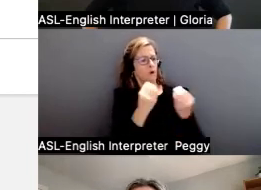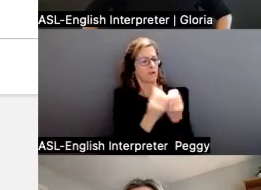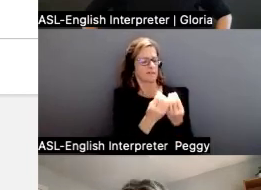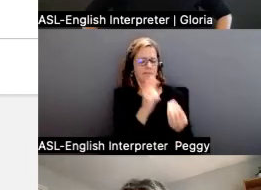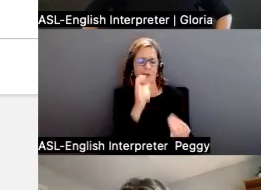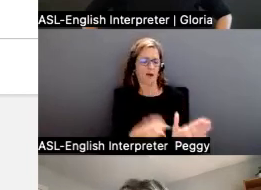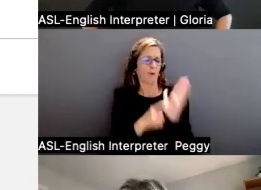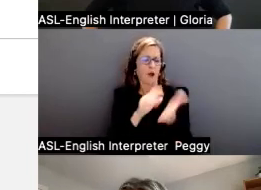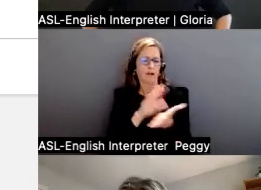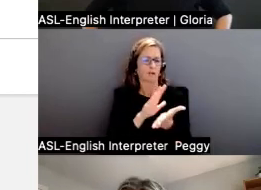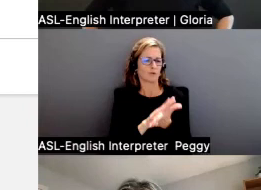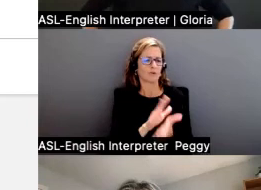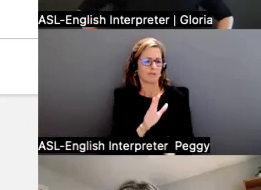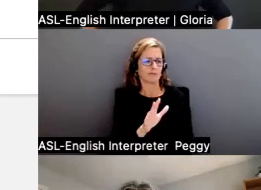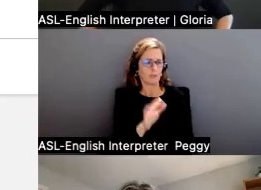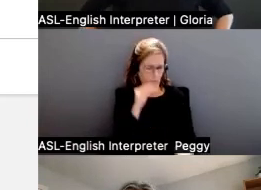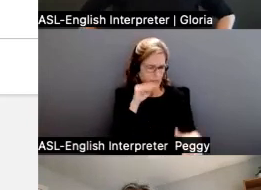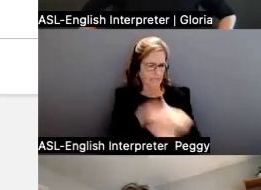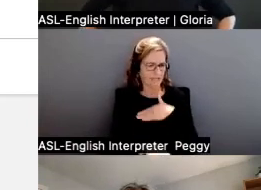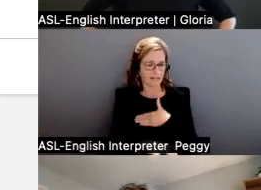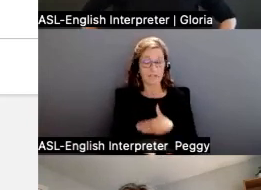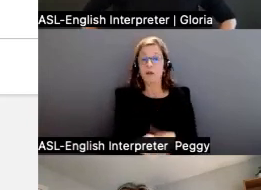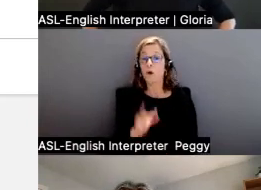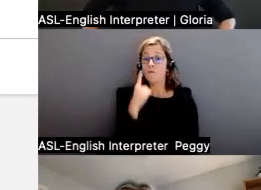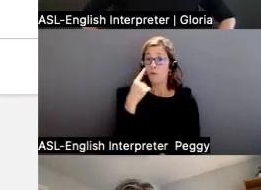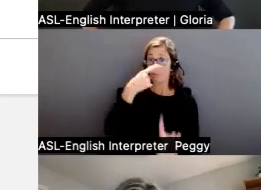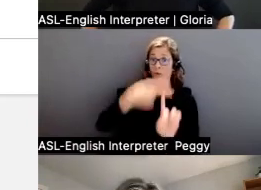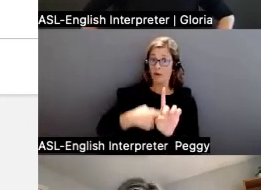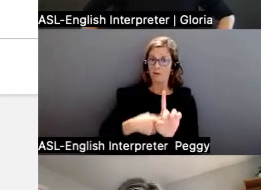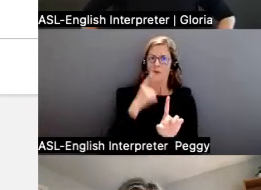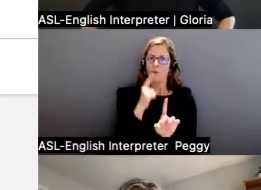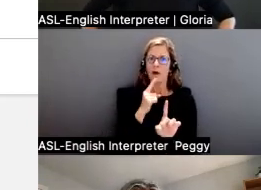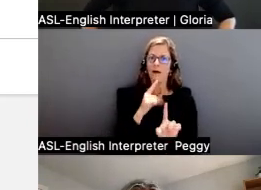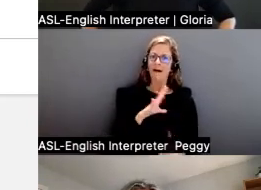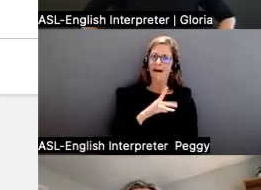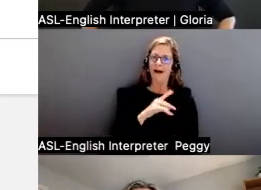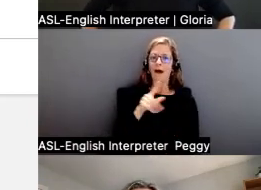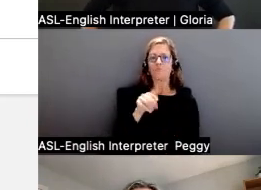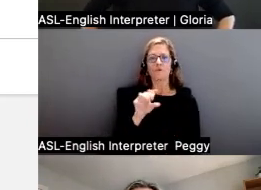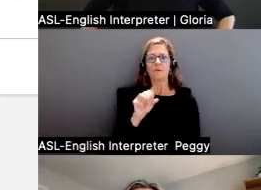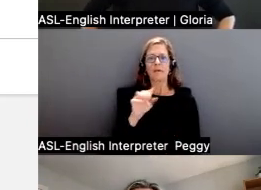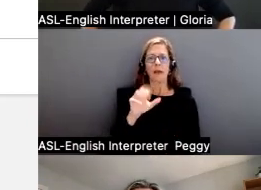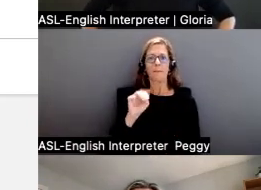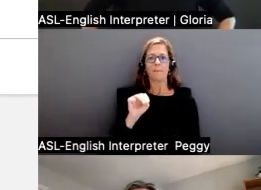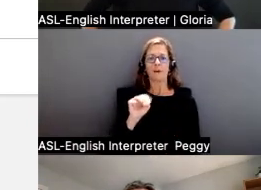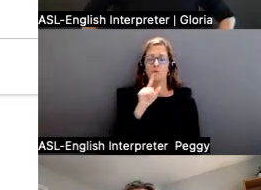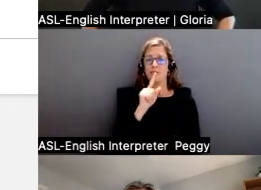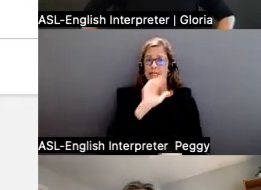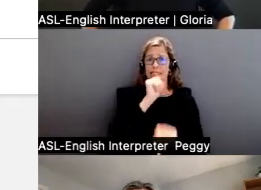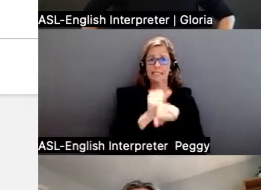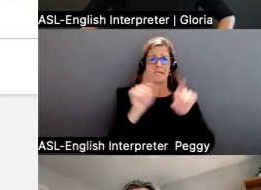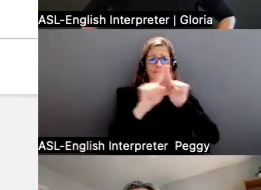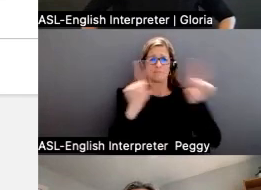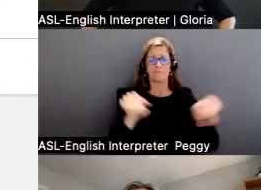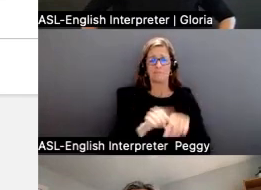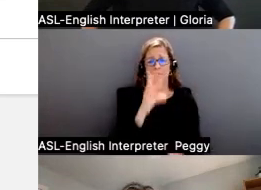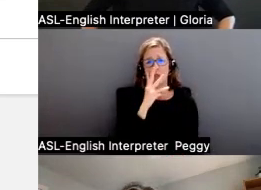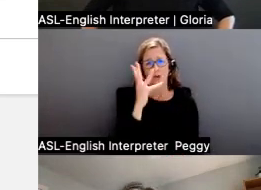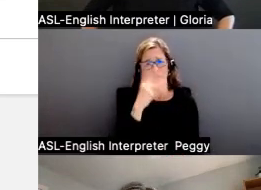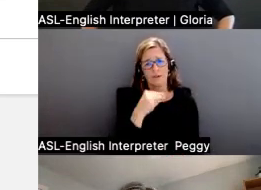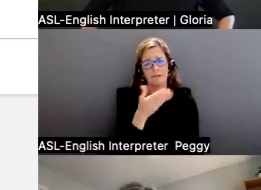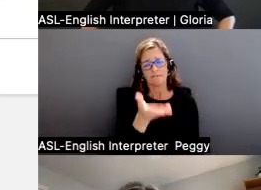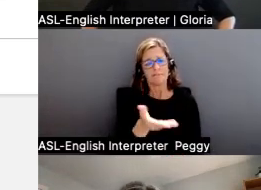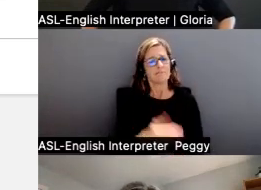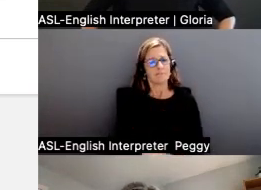in. But you will get premium features for free. And it's a beautiful, beautiful setup. Let me very quickly just show you what